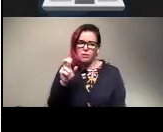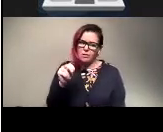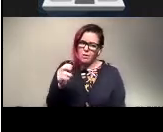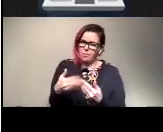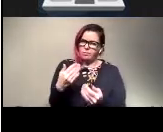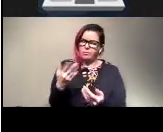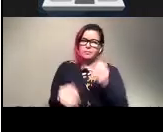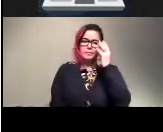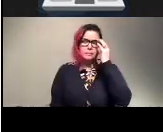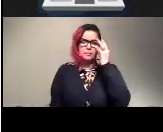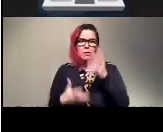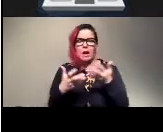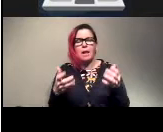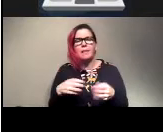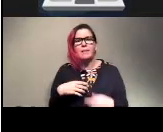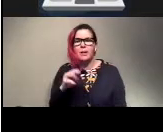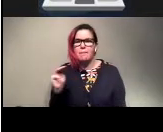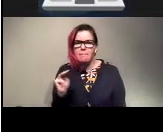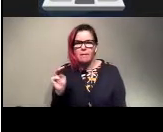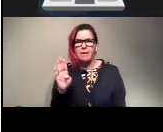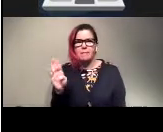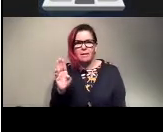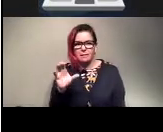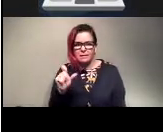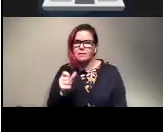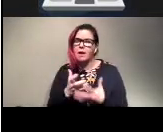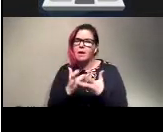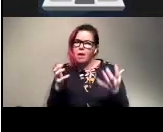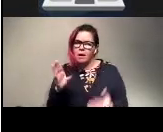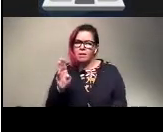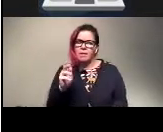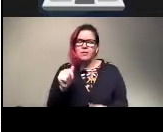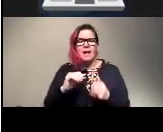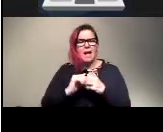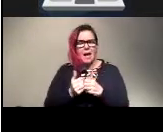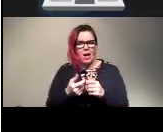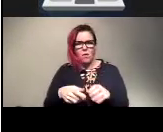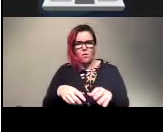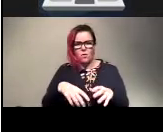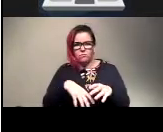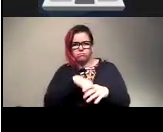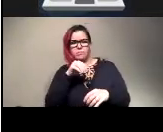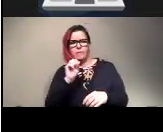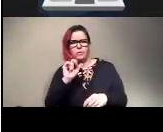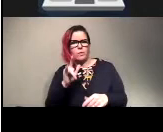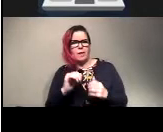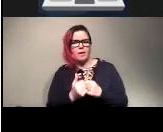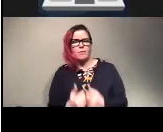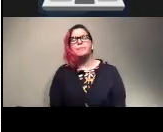but even think about it at a million or a billion cells. That's a lot of bacteria. So how do we get them from the soil? What we do is we use